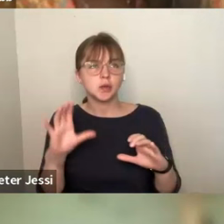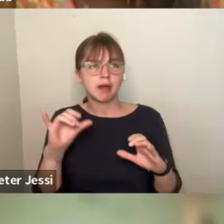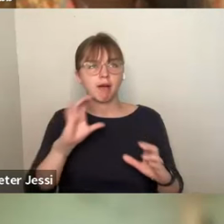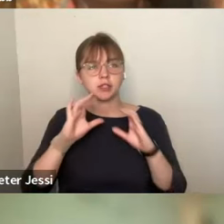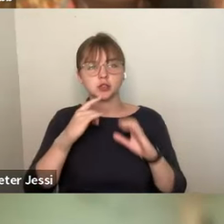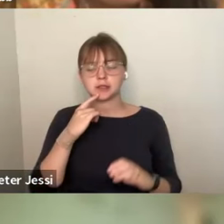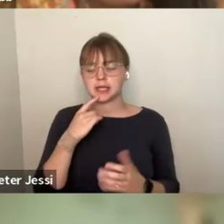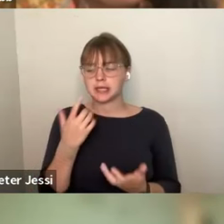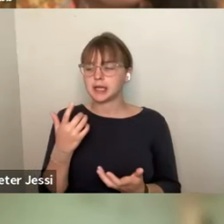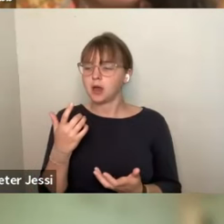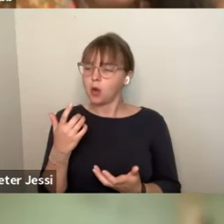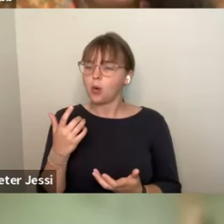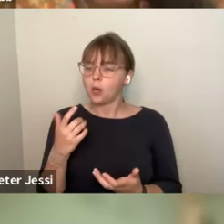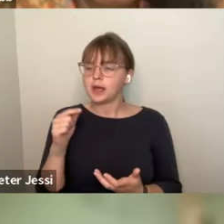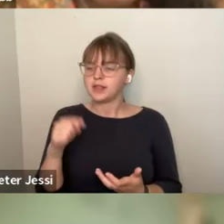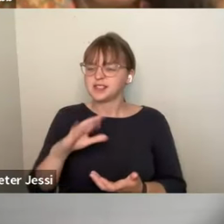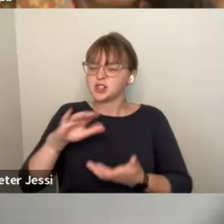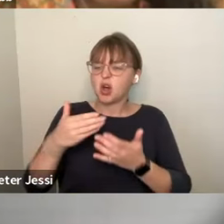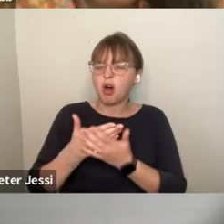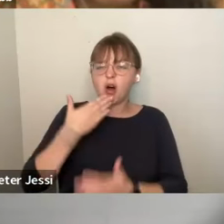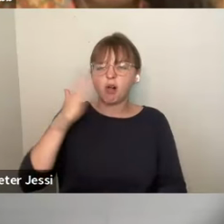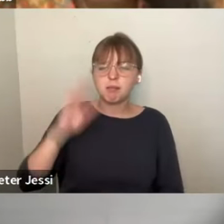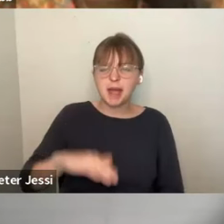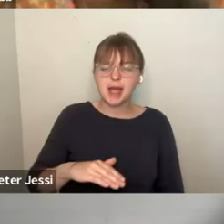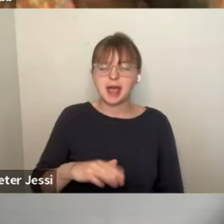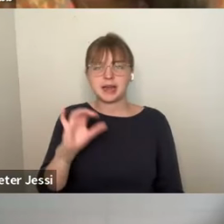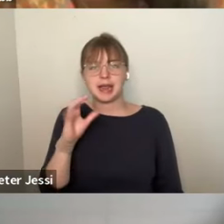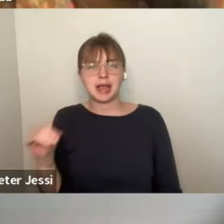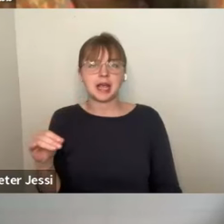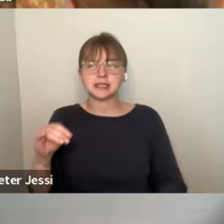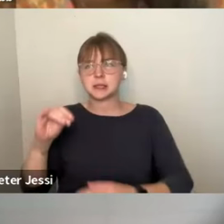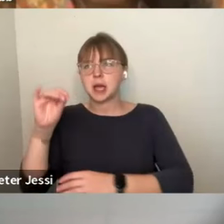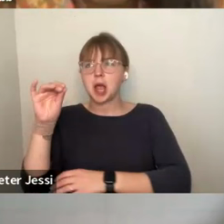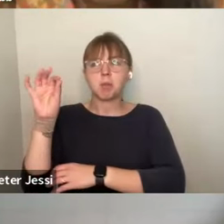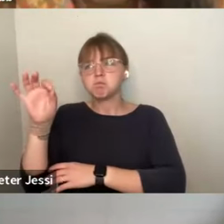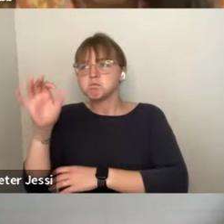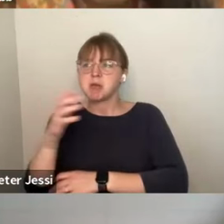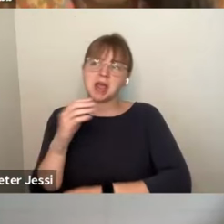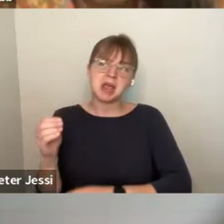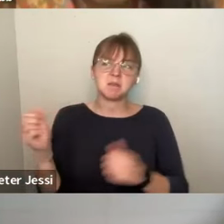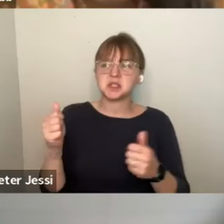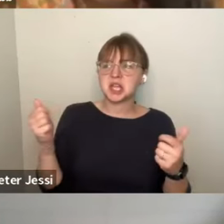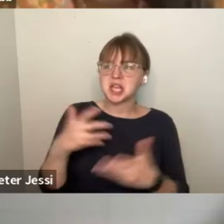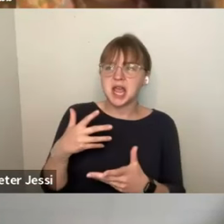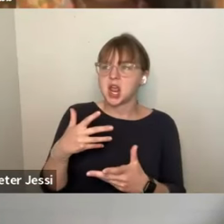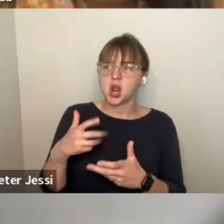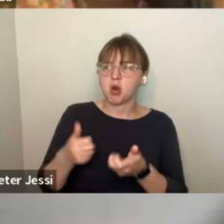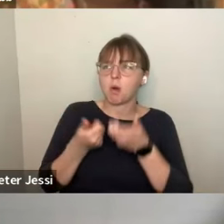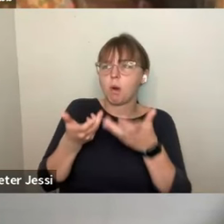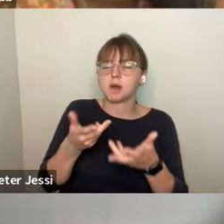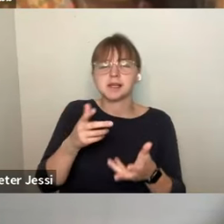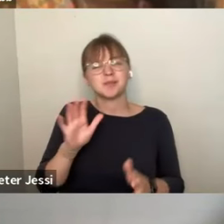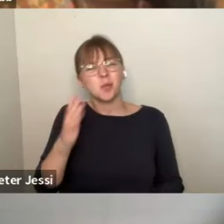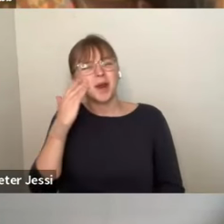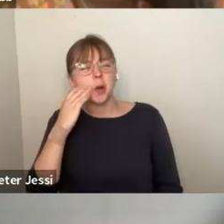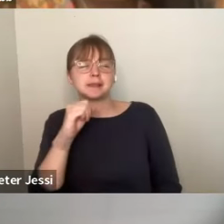we're out to say that, like, this is all, it's all bad, and the horror stories and scare tactics, and we know that's not the right, the right